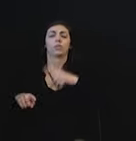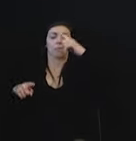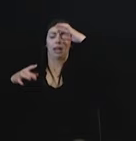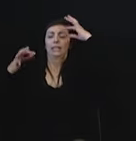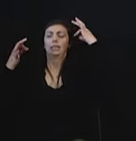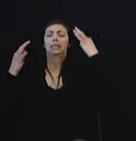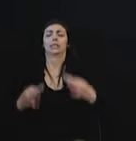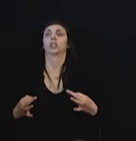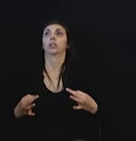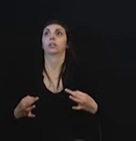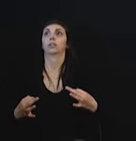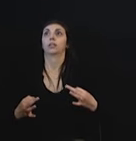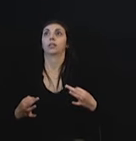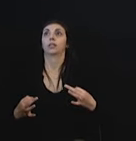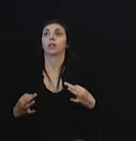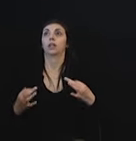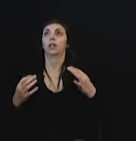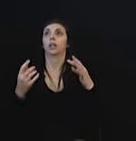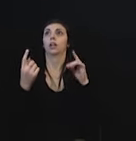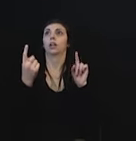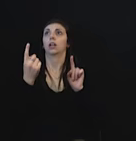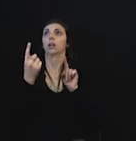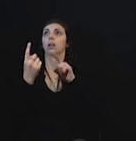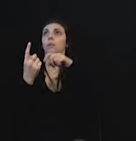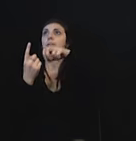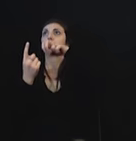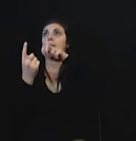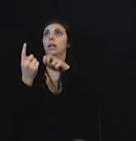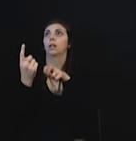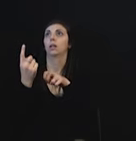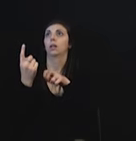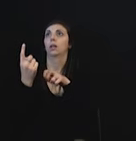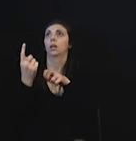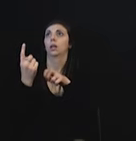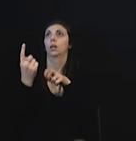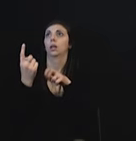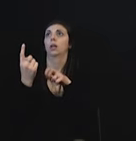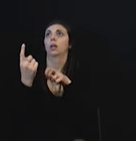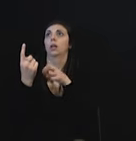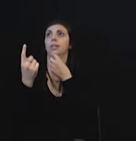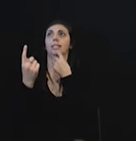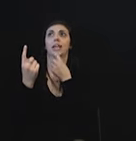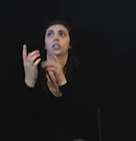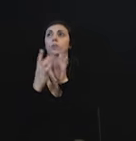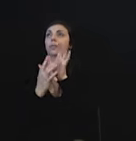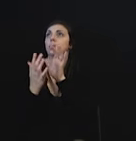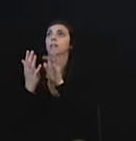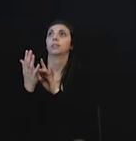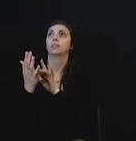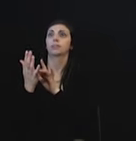to come and to sit and to say, Jesus,